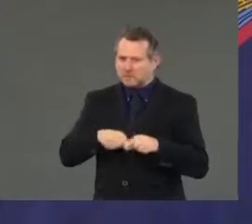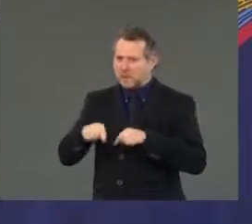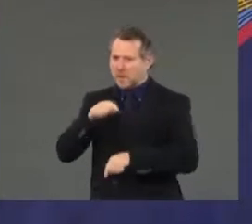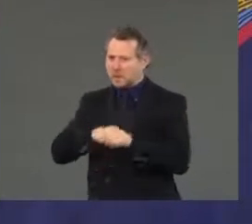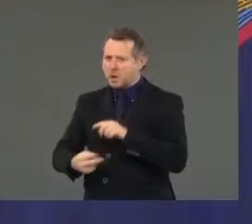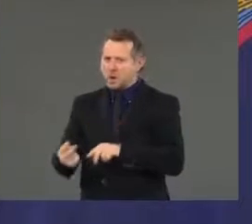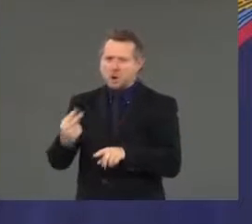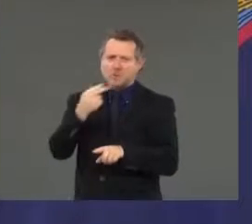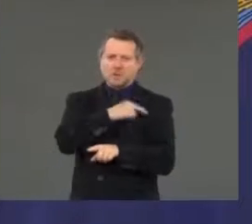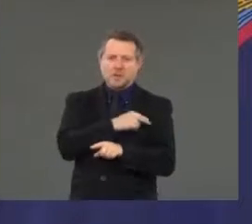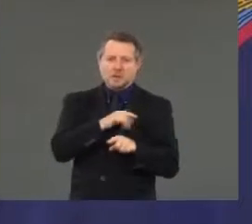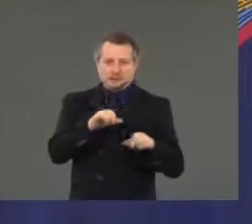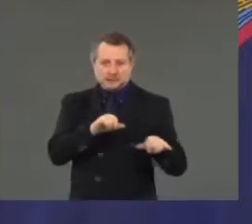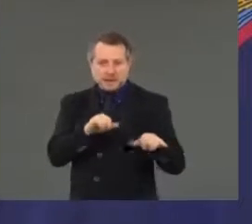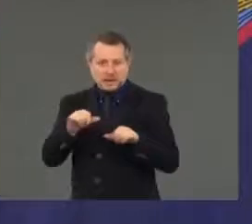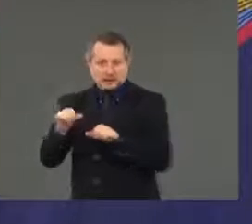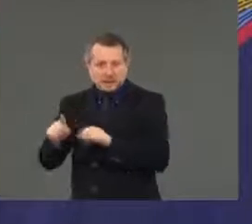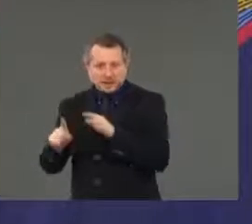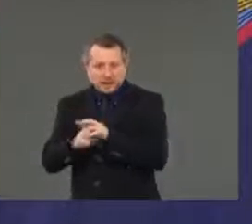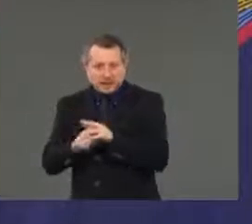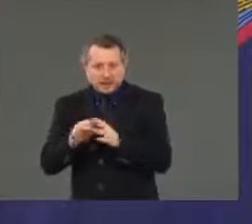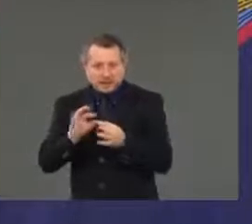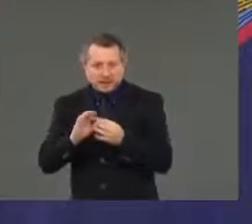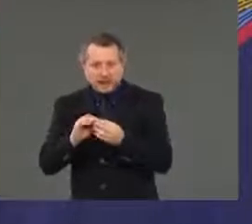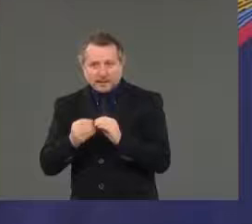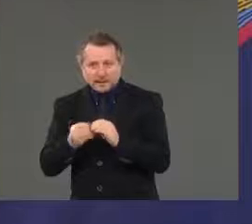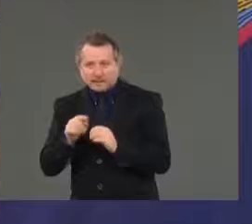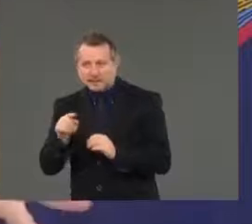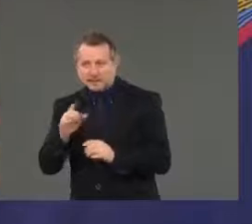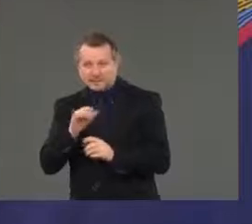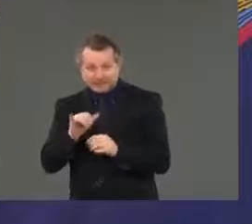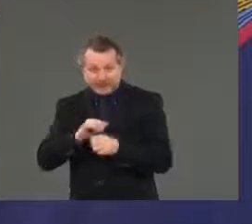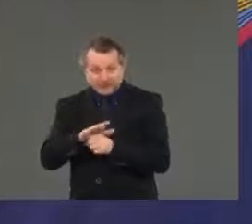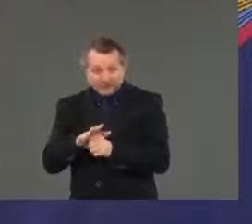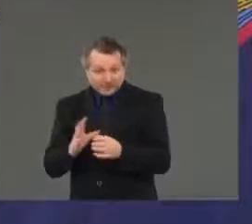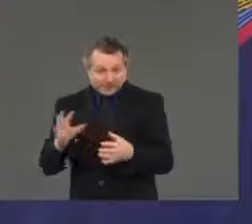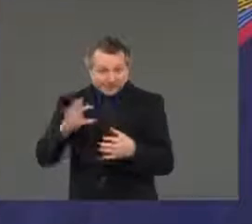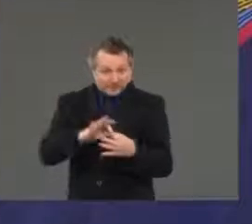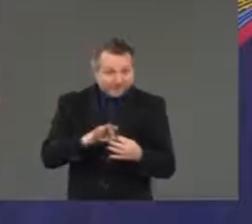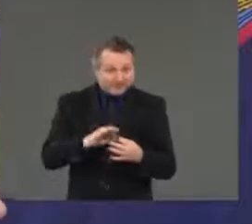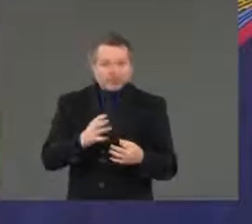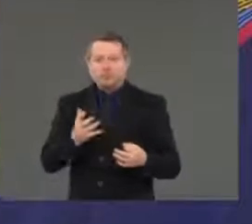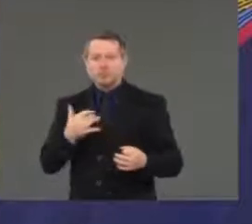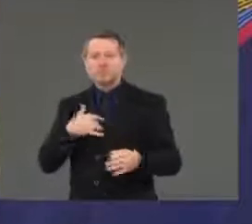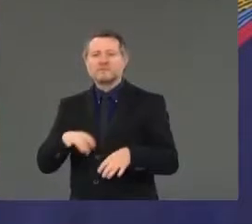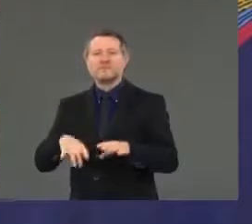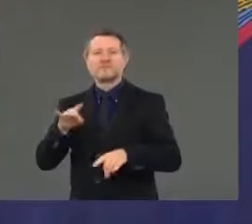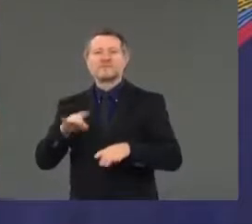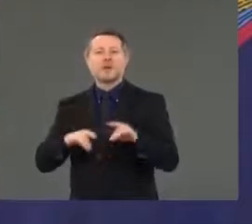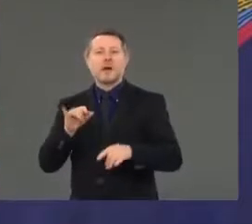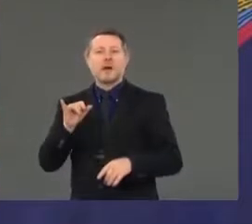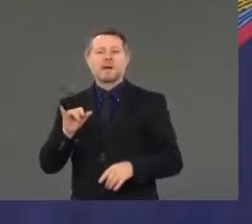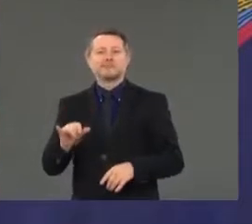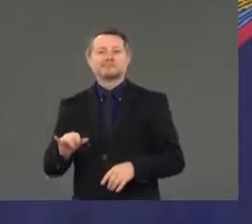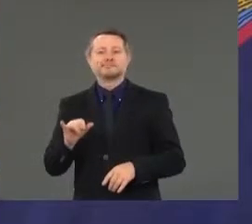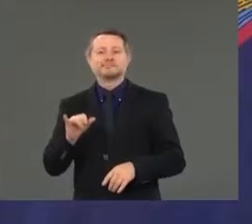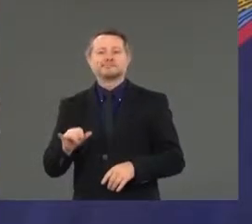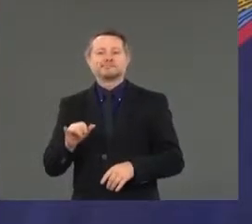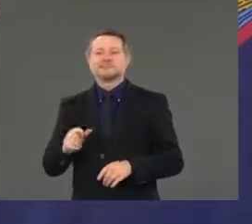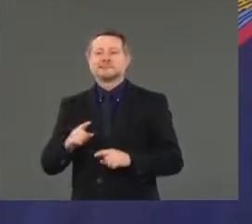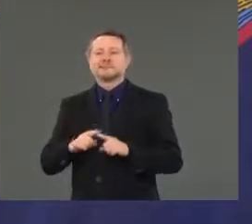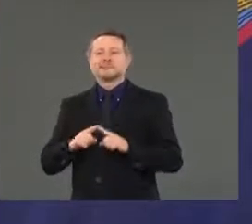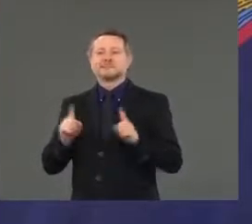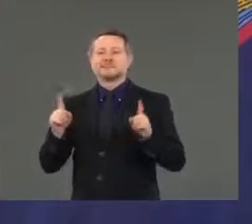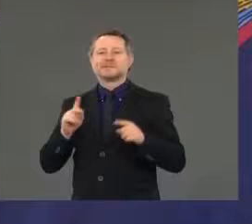COVID infection. And they're rediscovering now, or coming to a different analysis